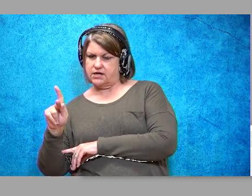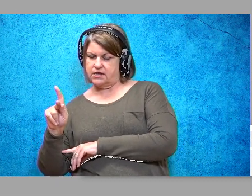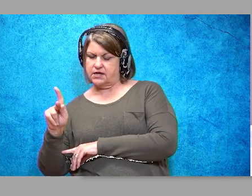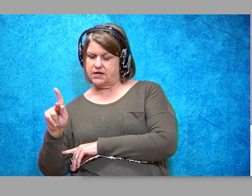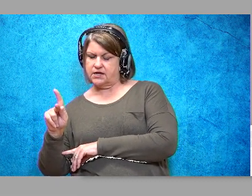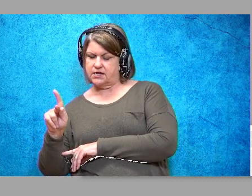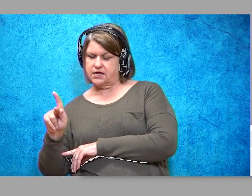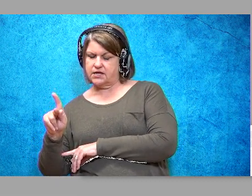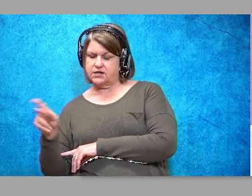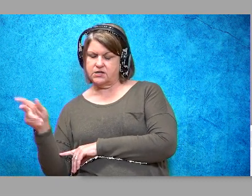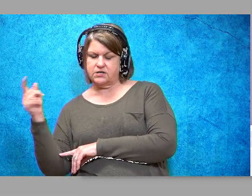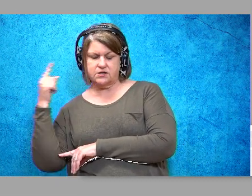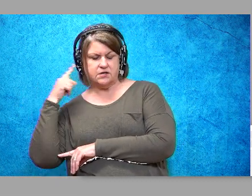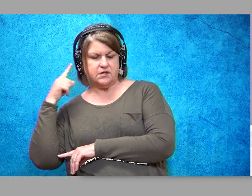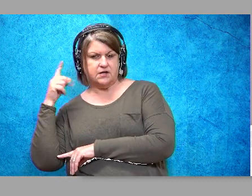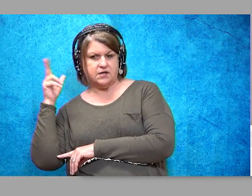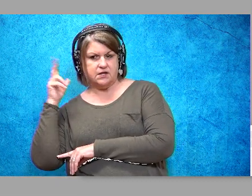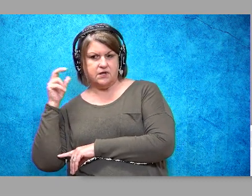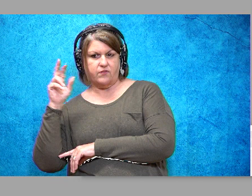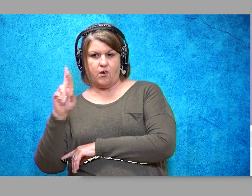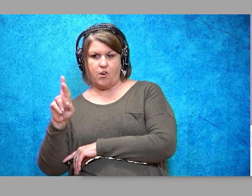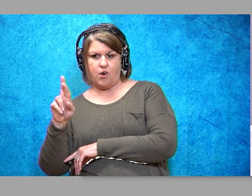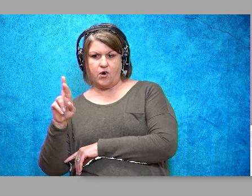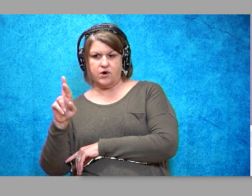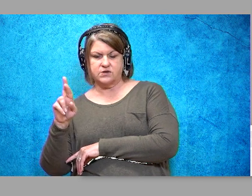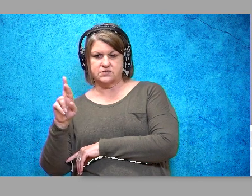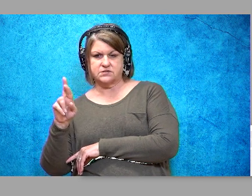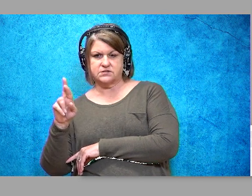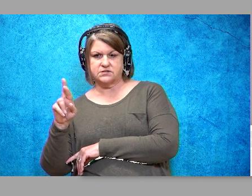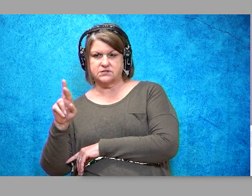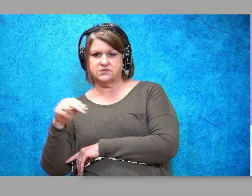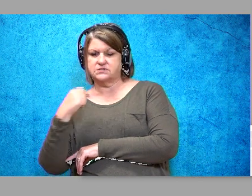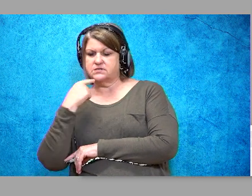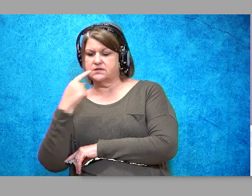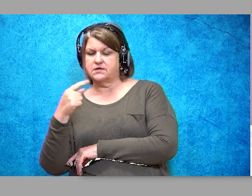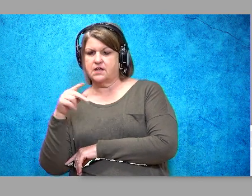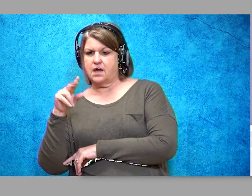that R? Say the sounds you hear in park.